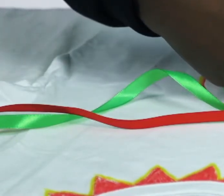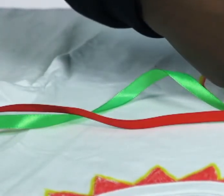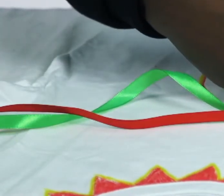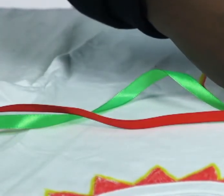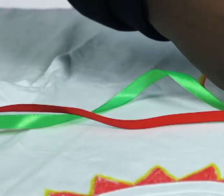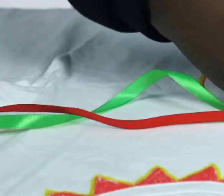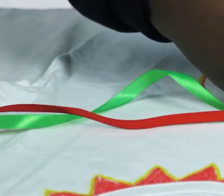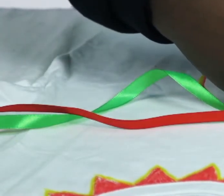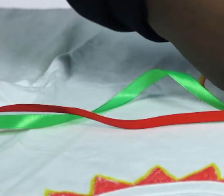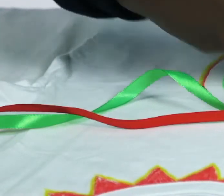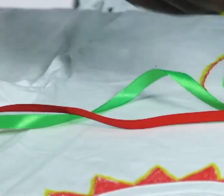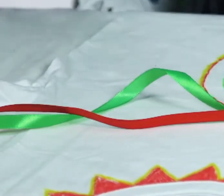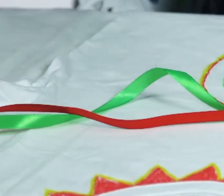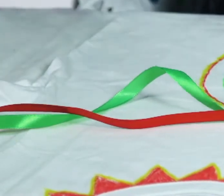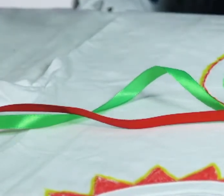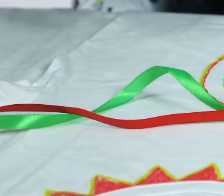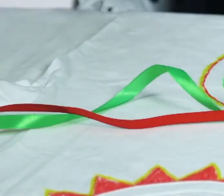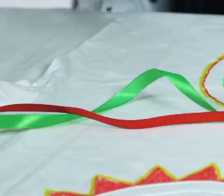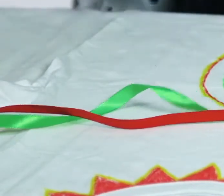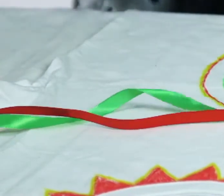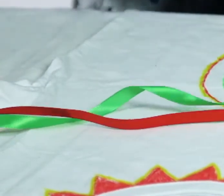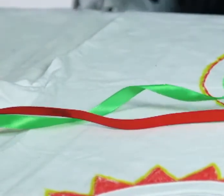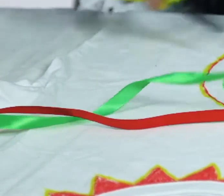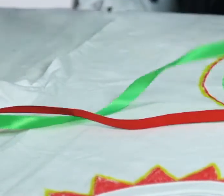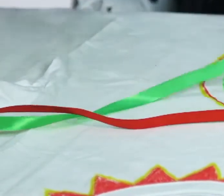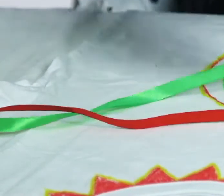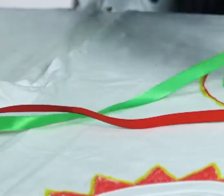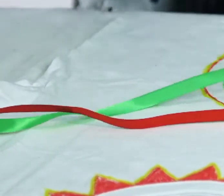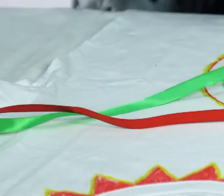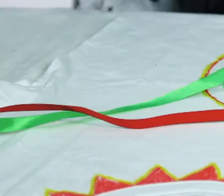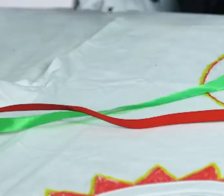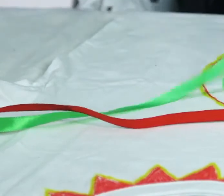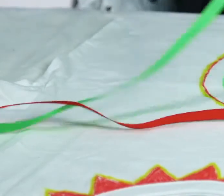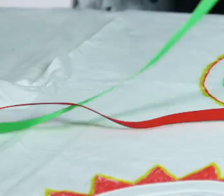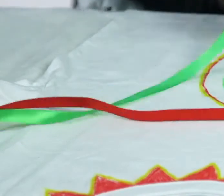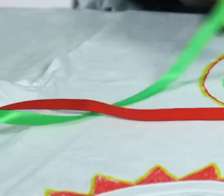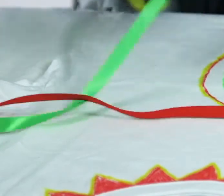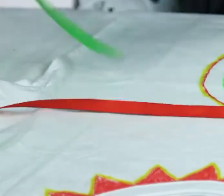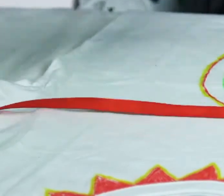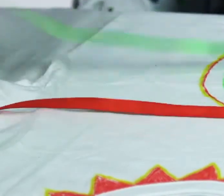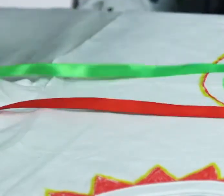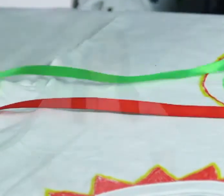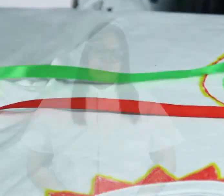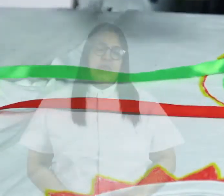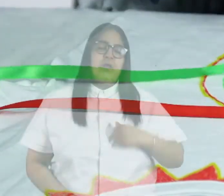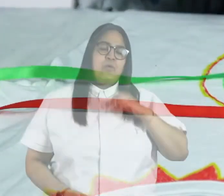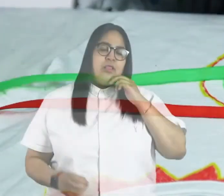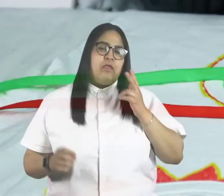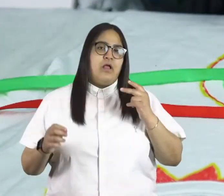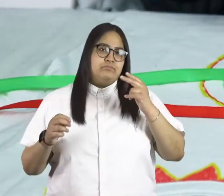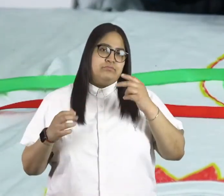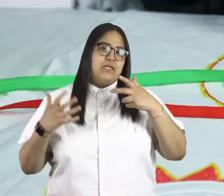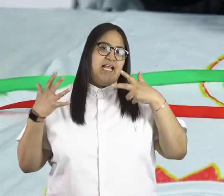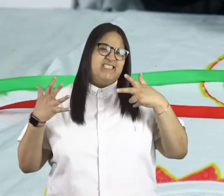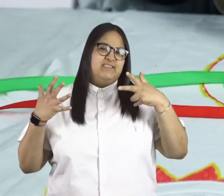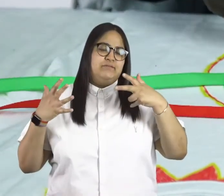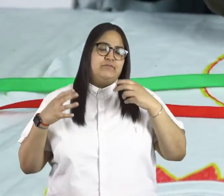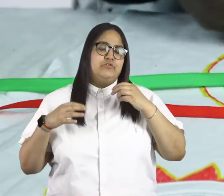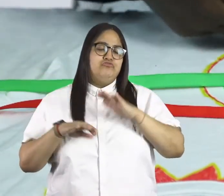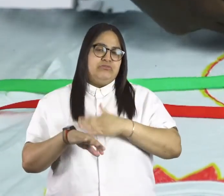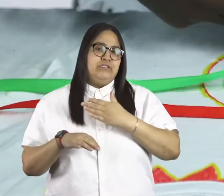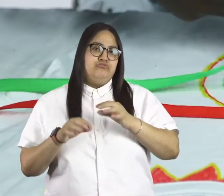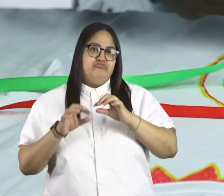So I'm going to be cutting 1, 2, 3, 4, 5, 6, 7, 8. 8 pieces of green ribbon.